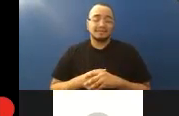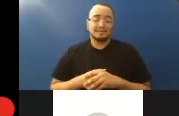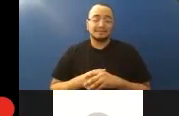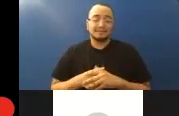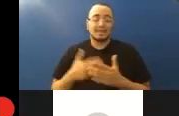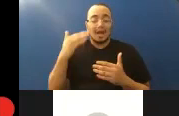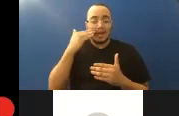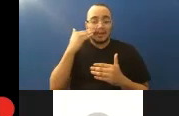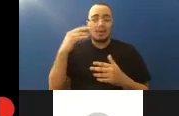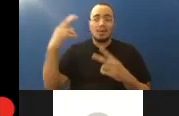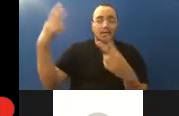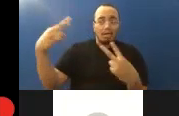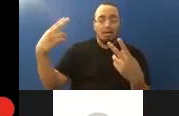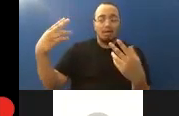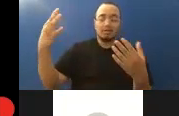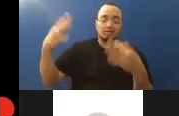judgment most of the time,